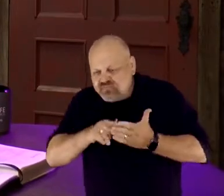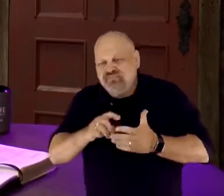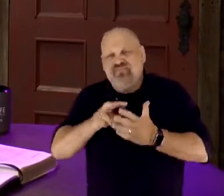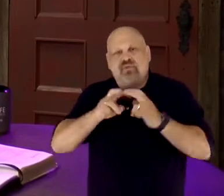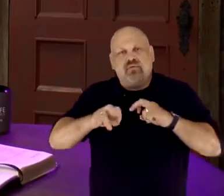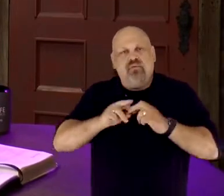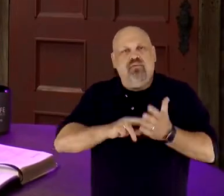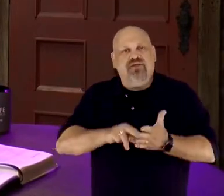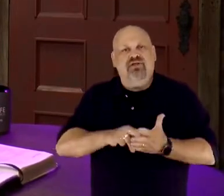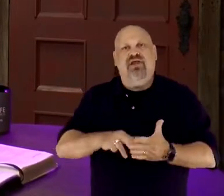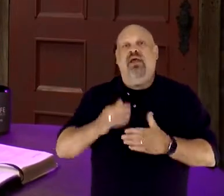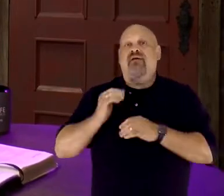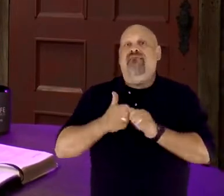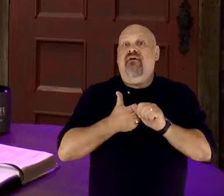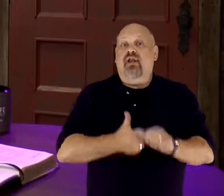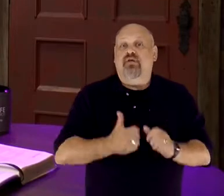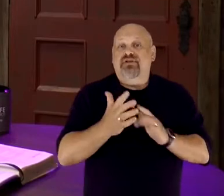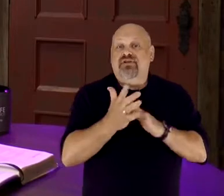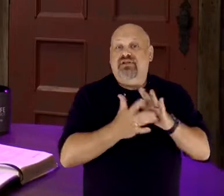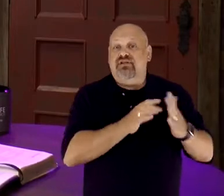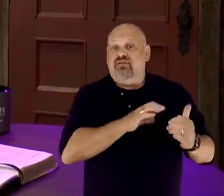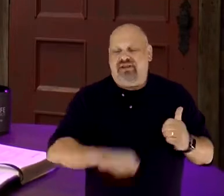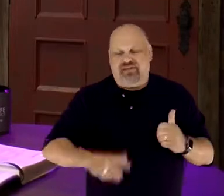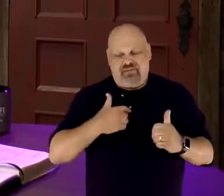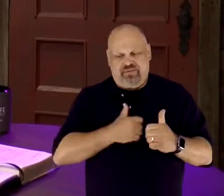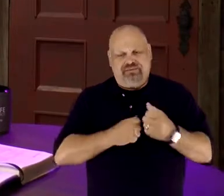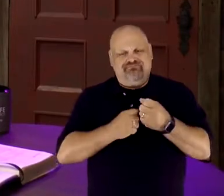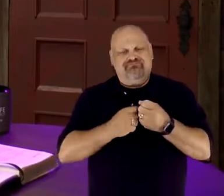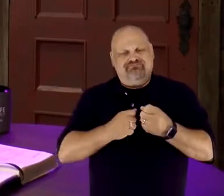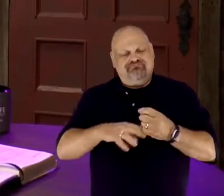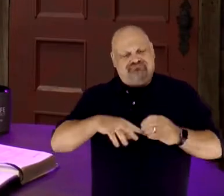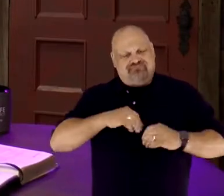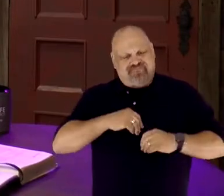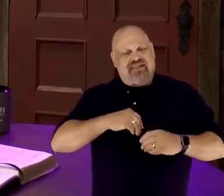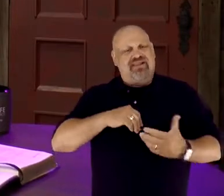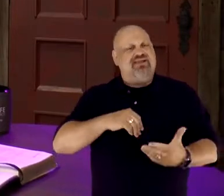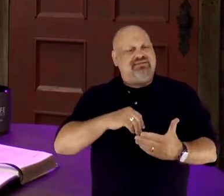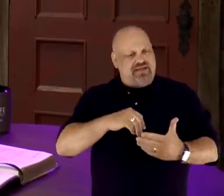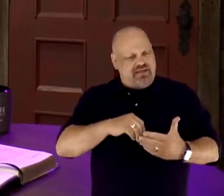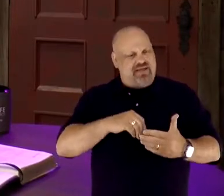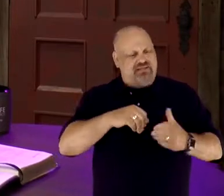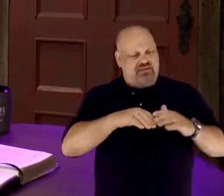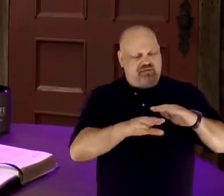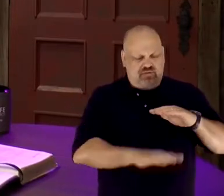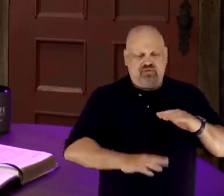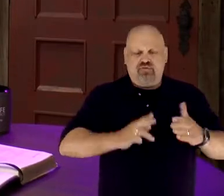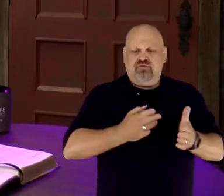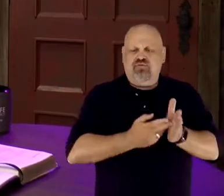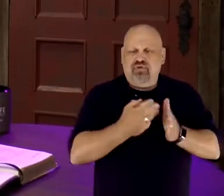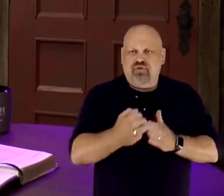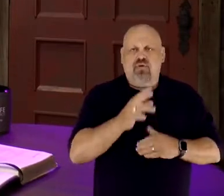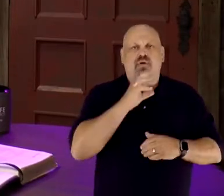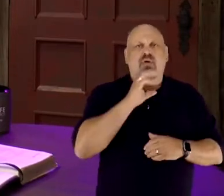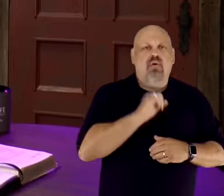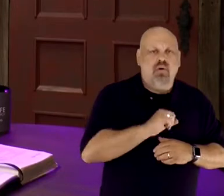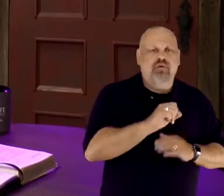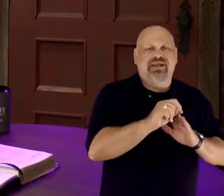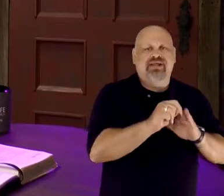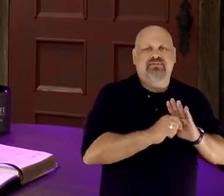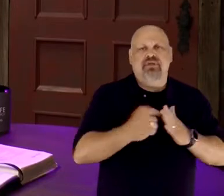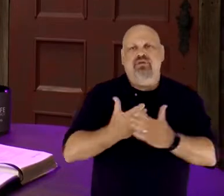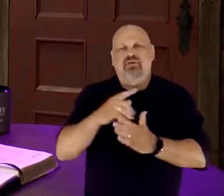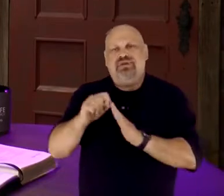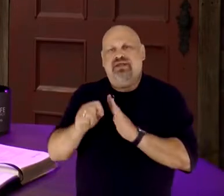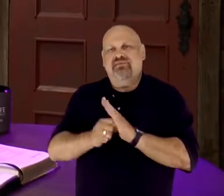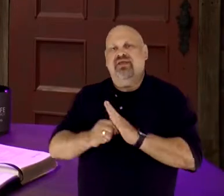the fundamental truth that the Scriptures, both Old and New Testaments, are verbally inspired of God and are the revelation of God